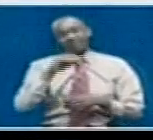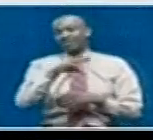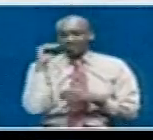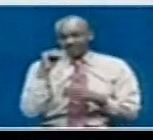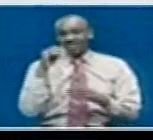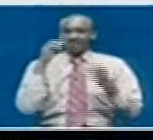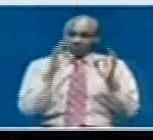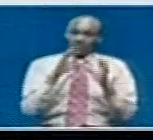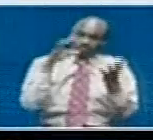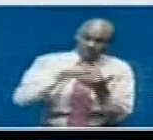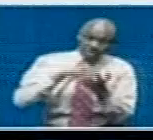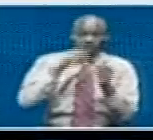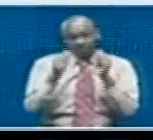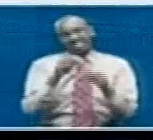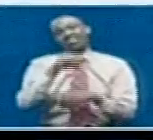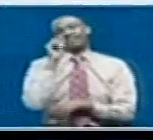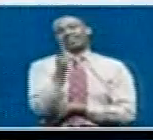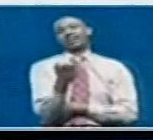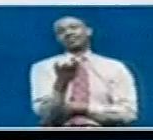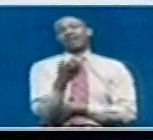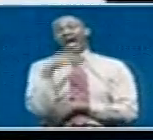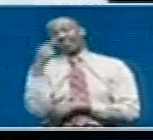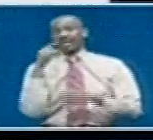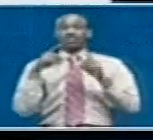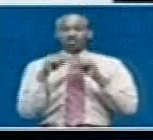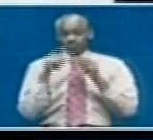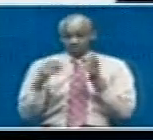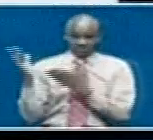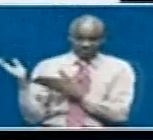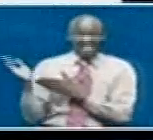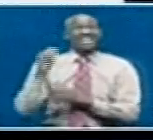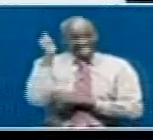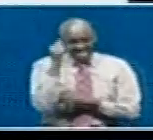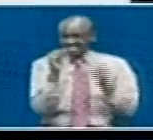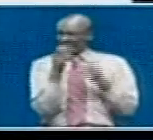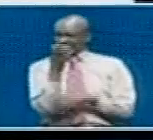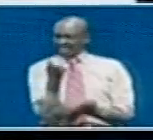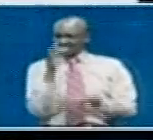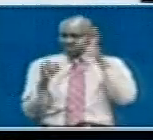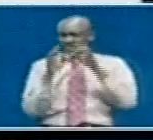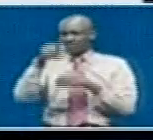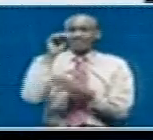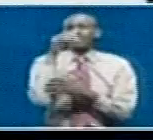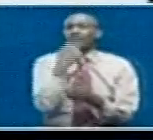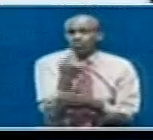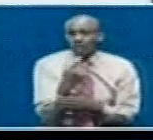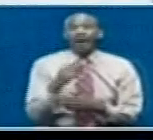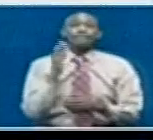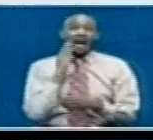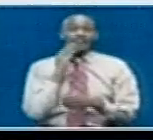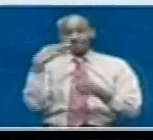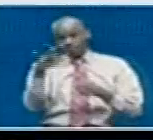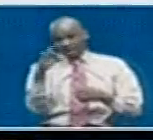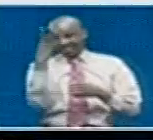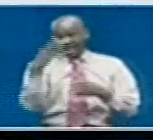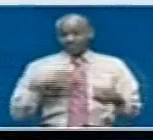no matter your position." Another read, "Is Kenya safe? Depends who you ask. Mama Mboga and